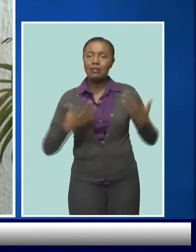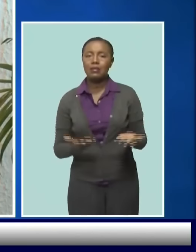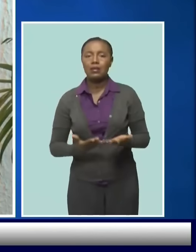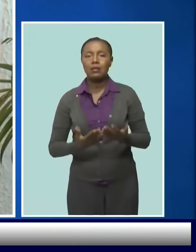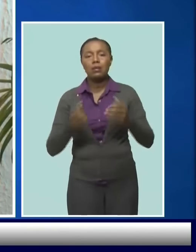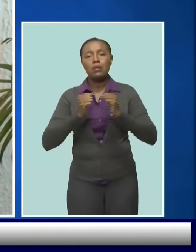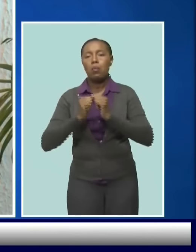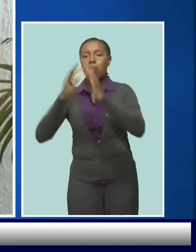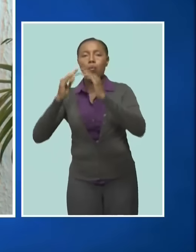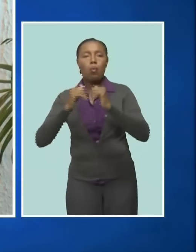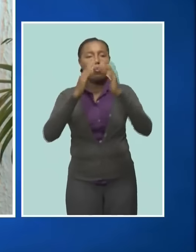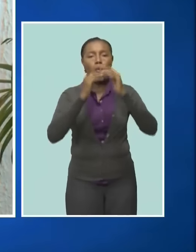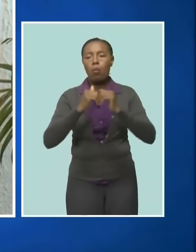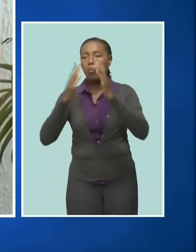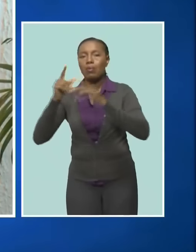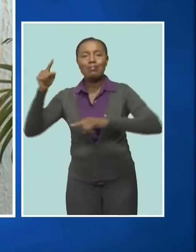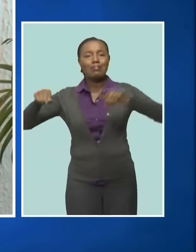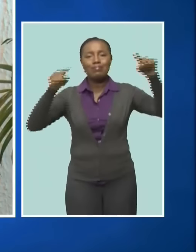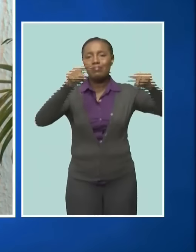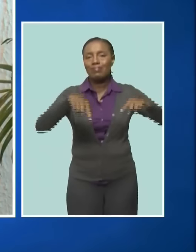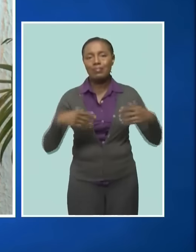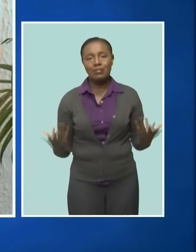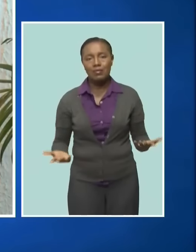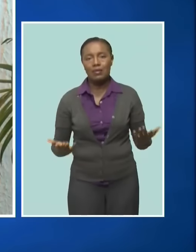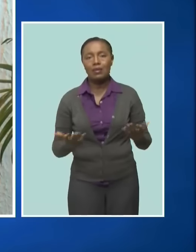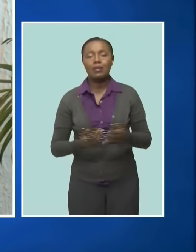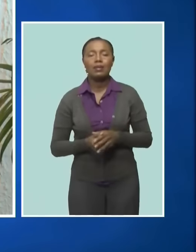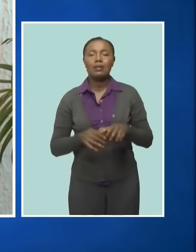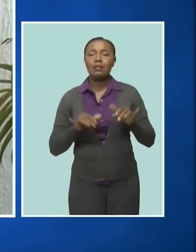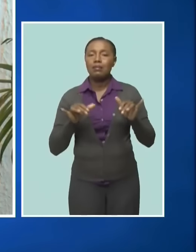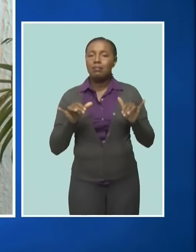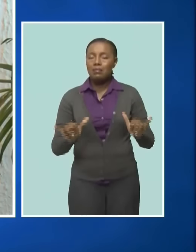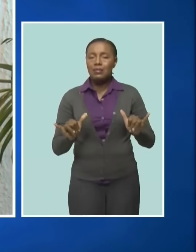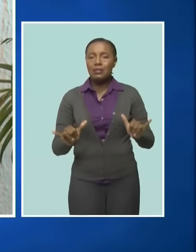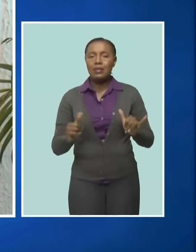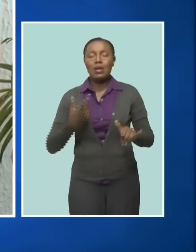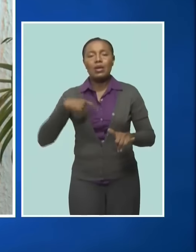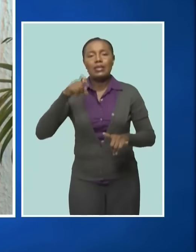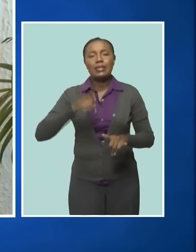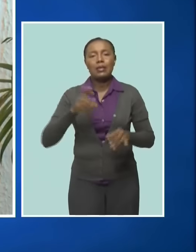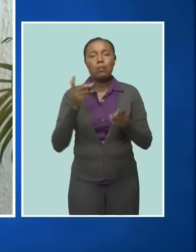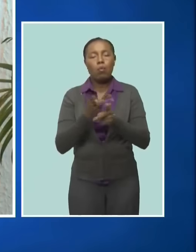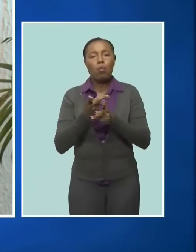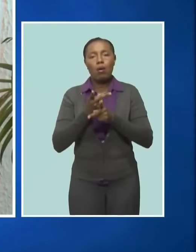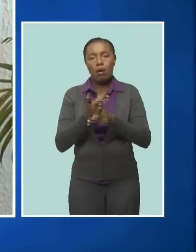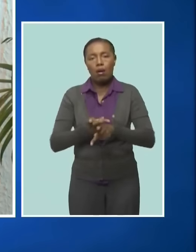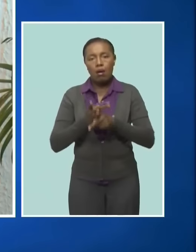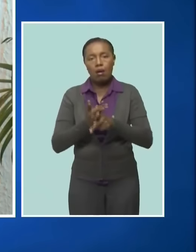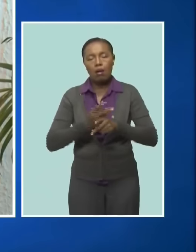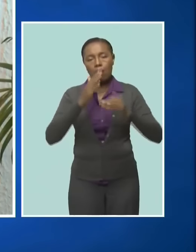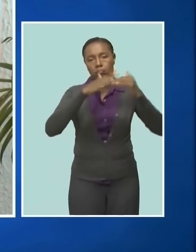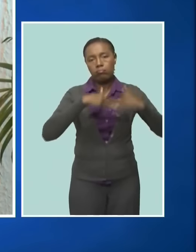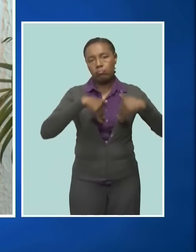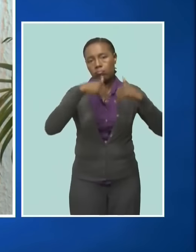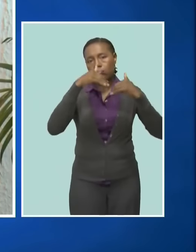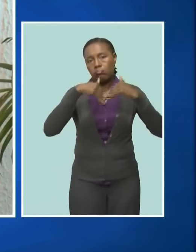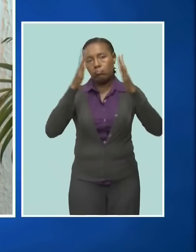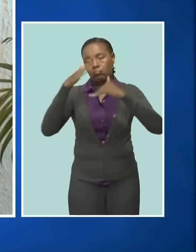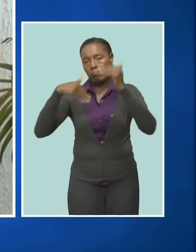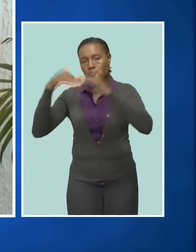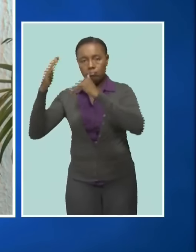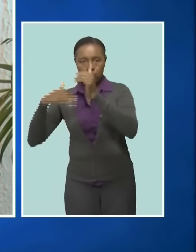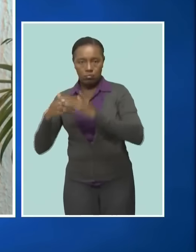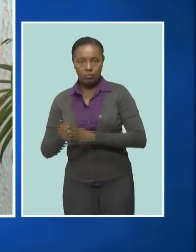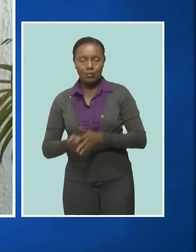springing up everywhere, but we certainly need more public care facilities, and we are praying